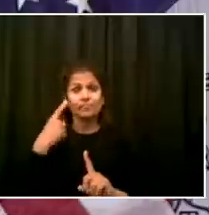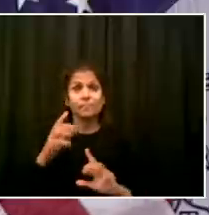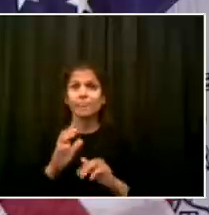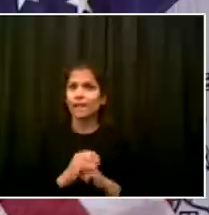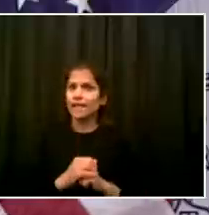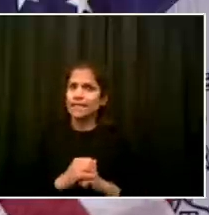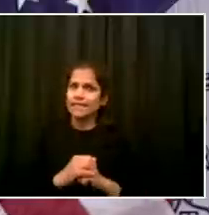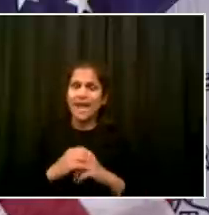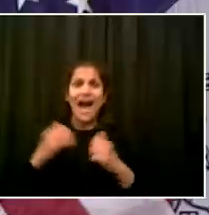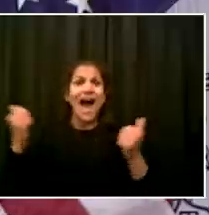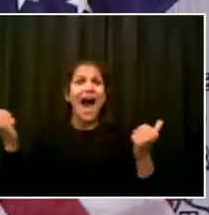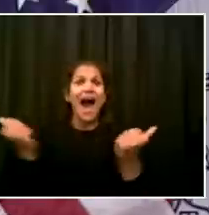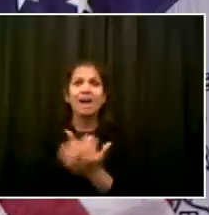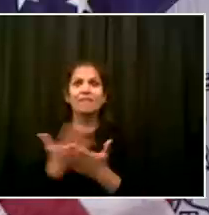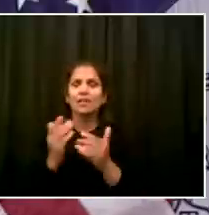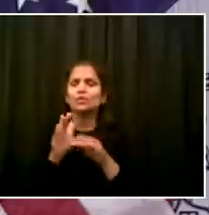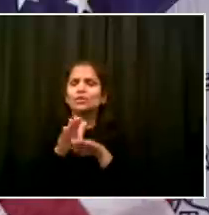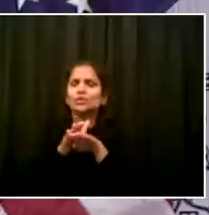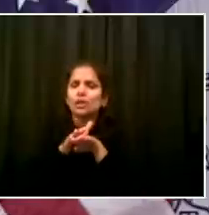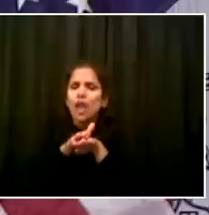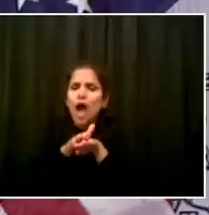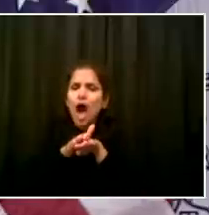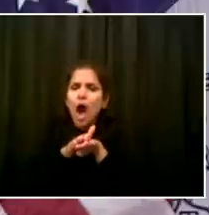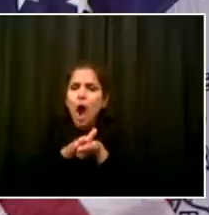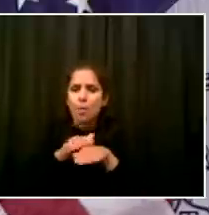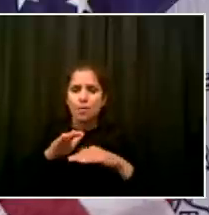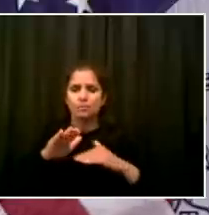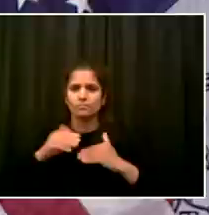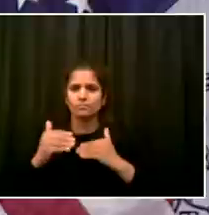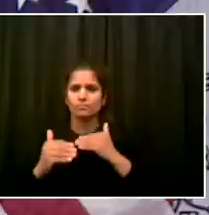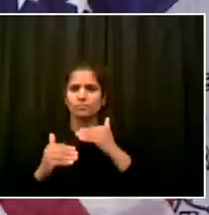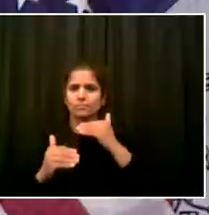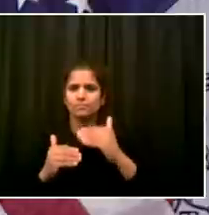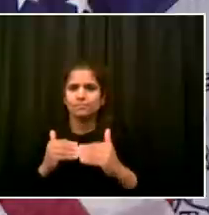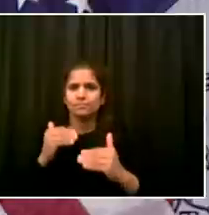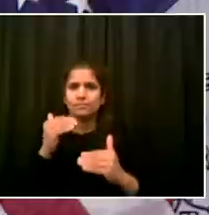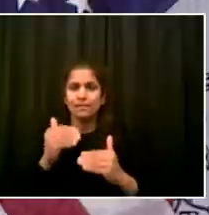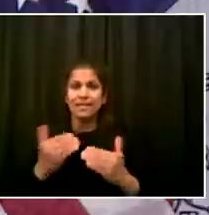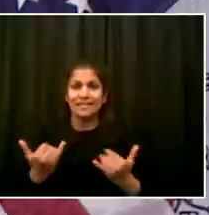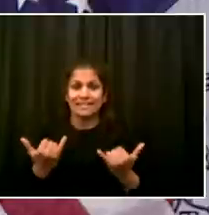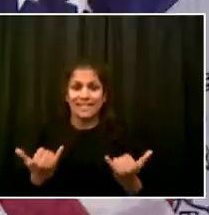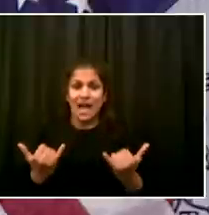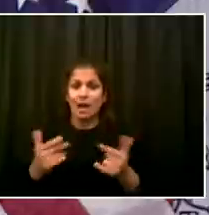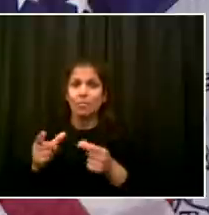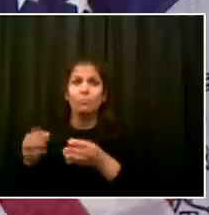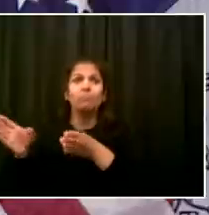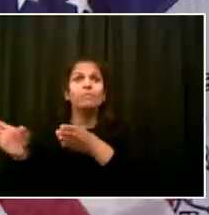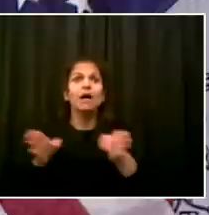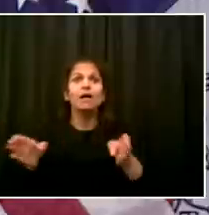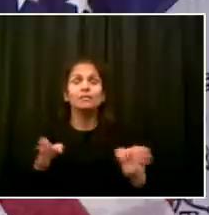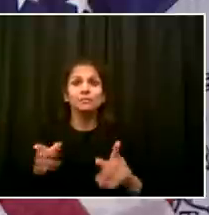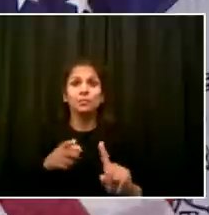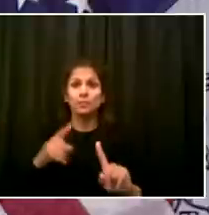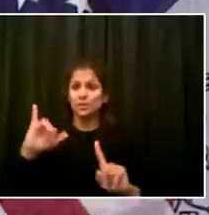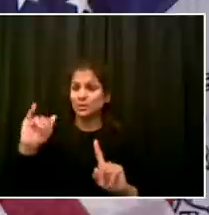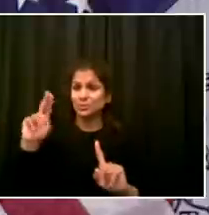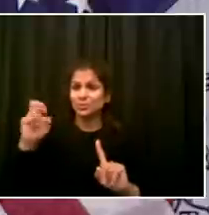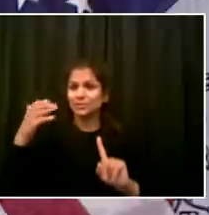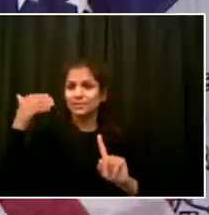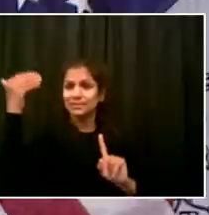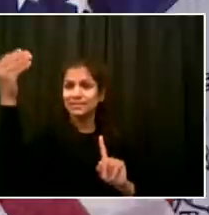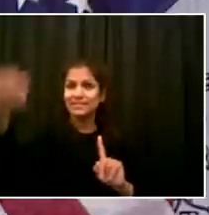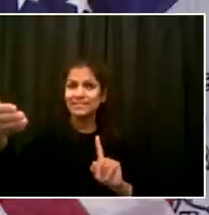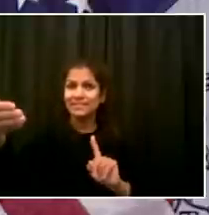right now, if we're saying in first or second week June, we expect to be able to, again, if everyone keeps doing what they need